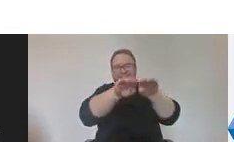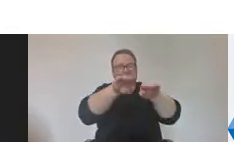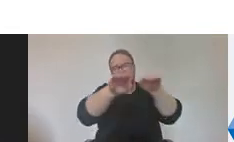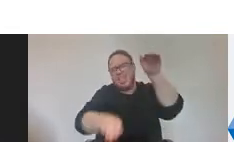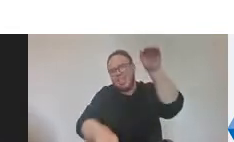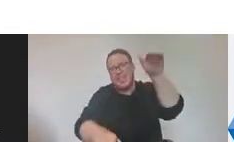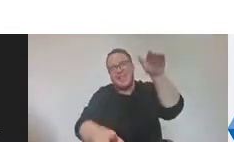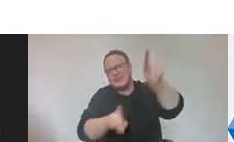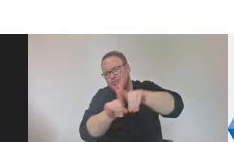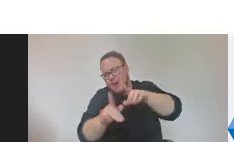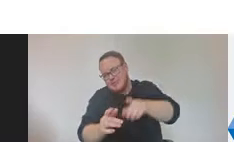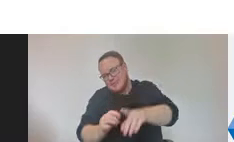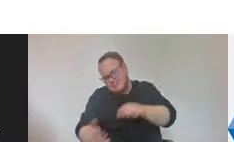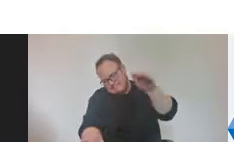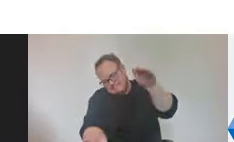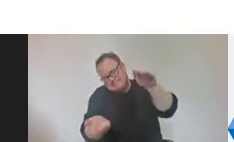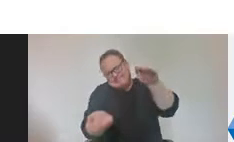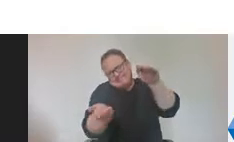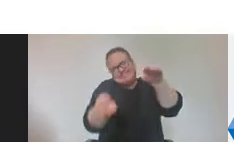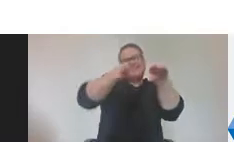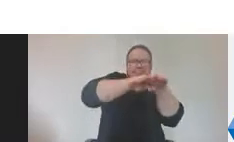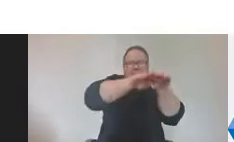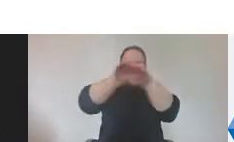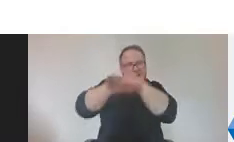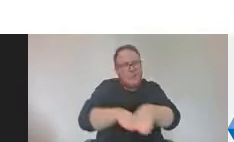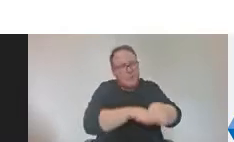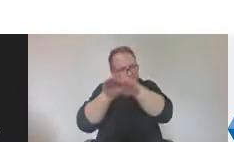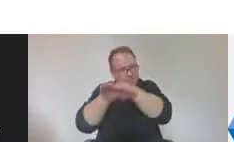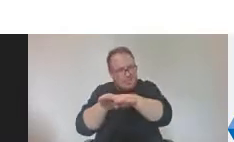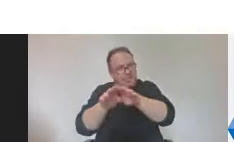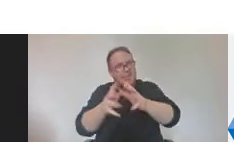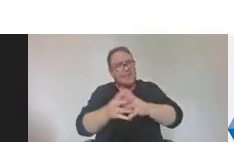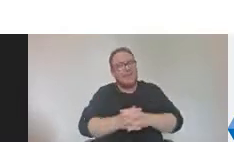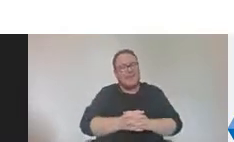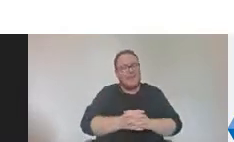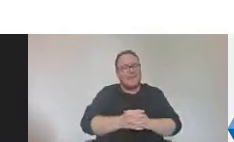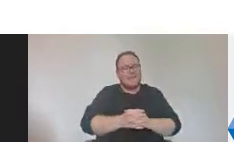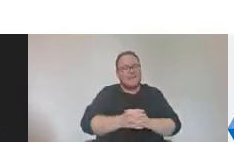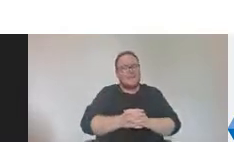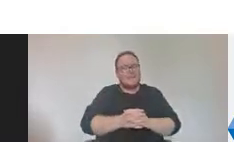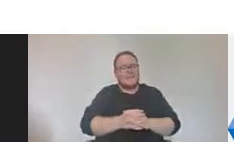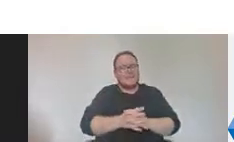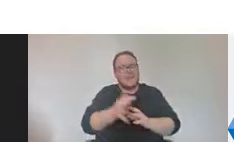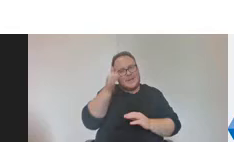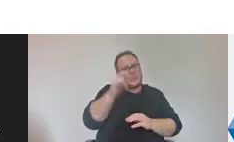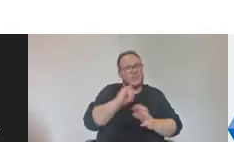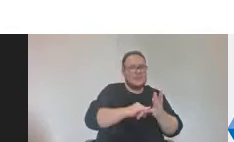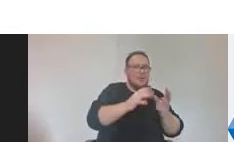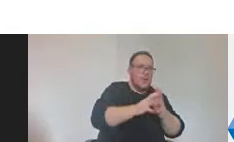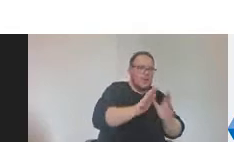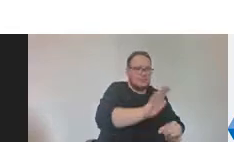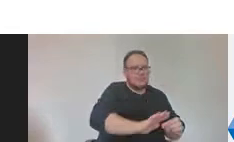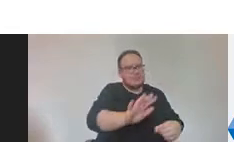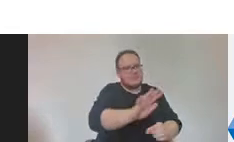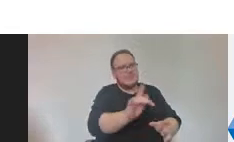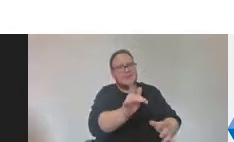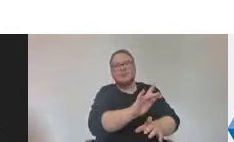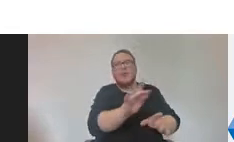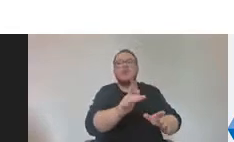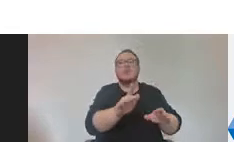doesn't matter where you live. And although the Southwest doesn't have such great inequalities as, say, between in North